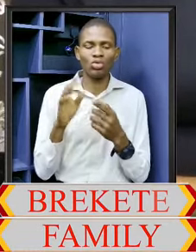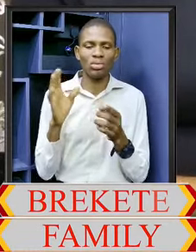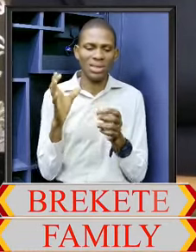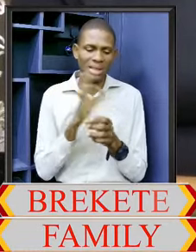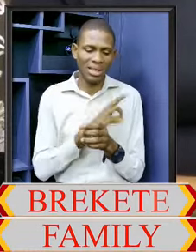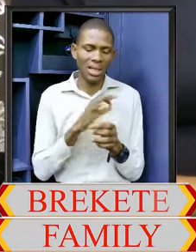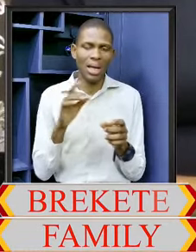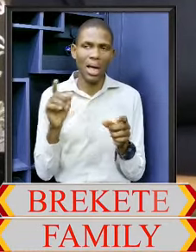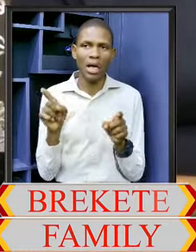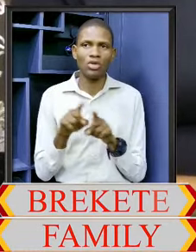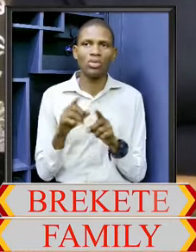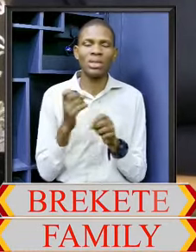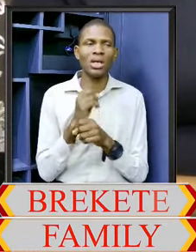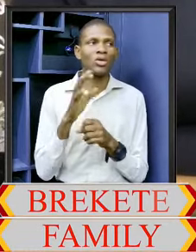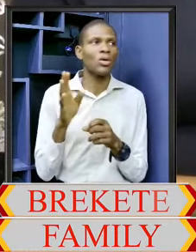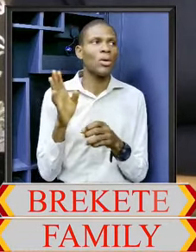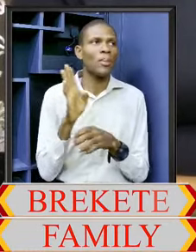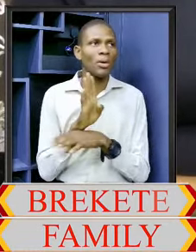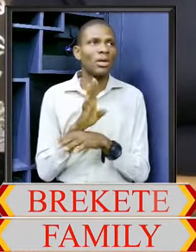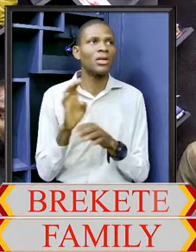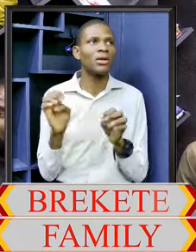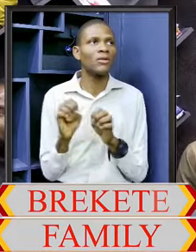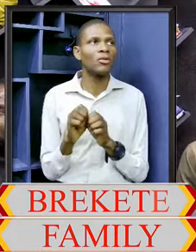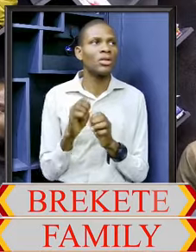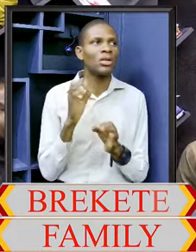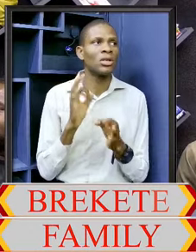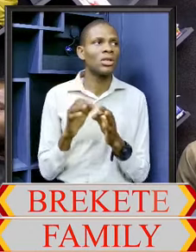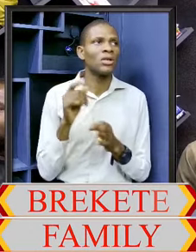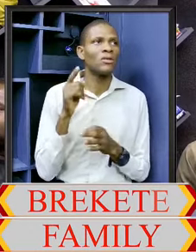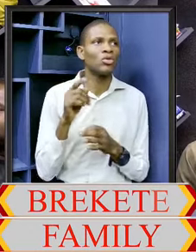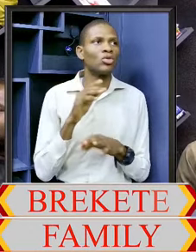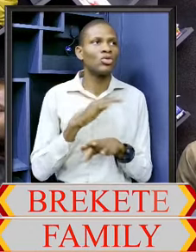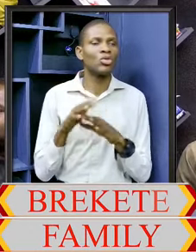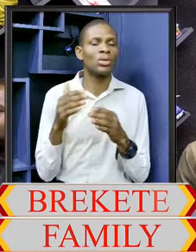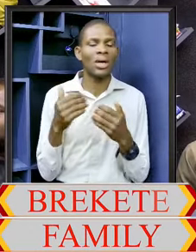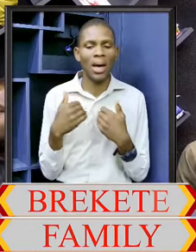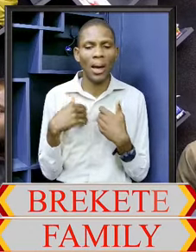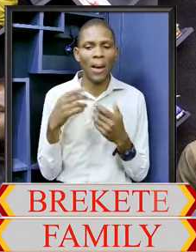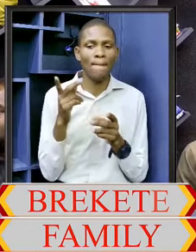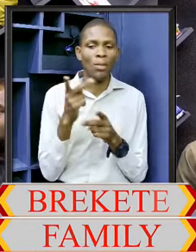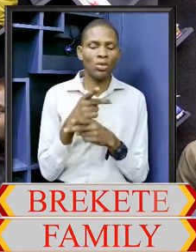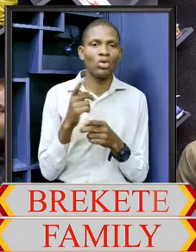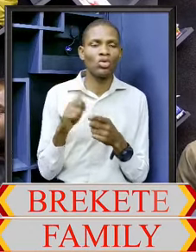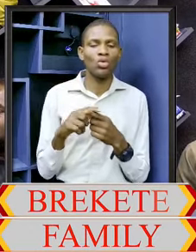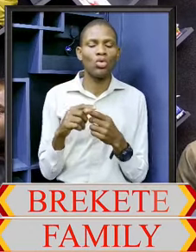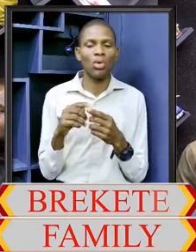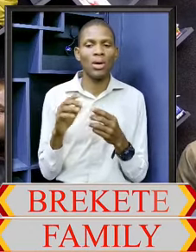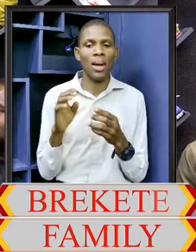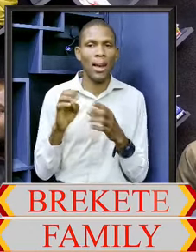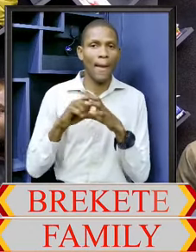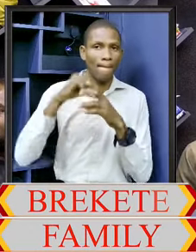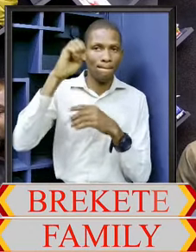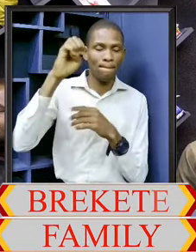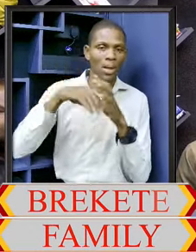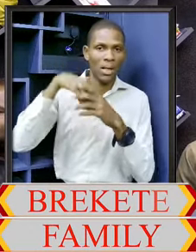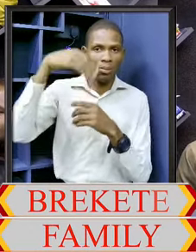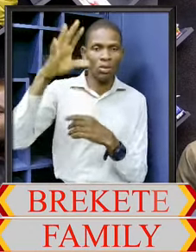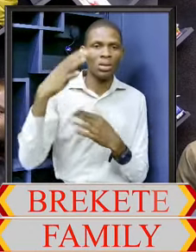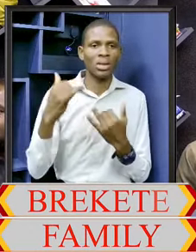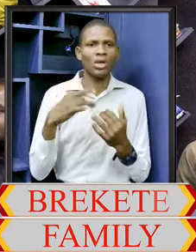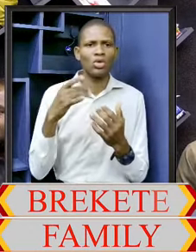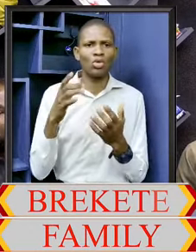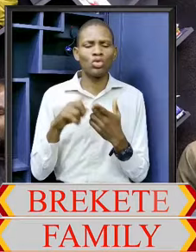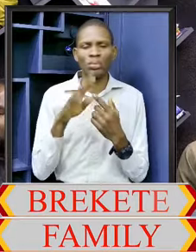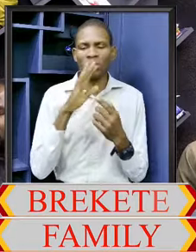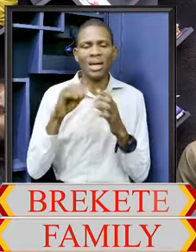profit. Yourself you go they happy for body. So even if you no get product to export now, and the day your mind say you won't become